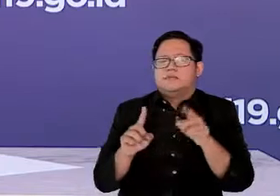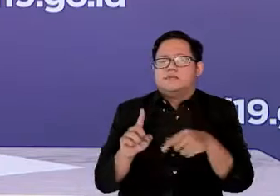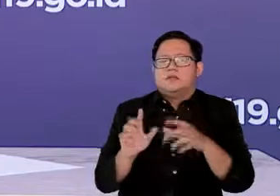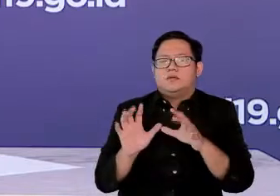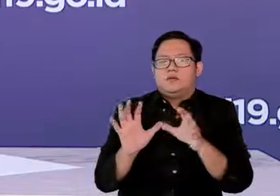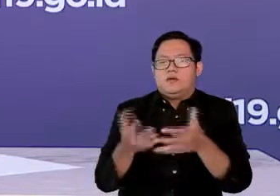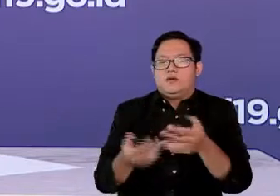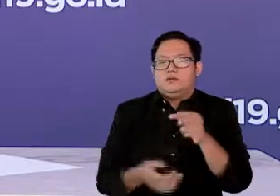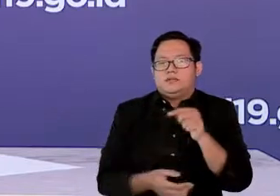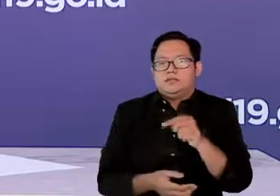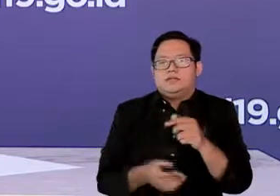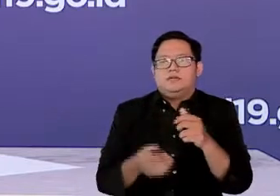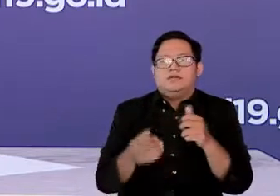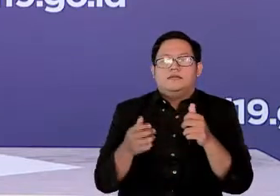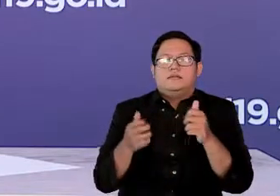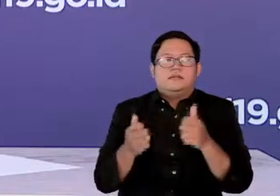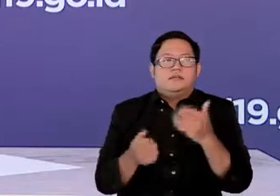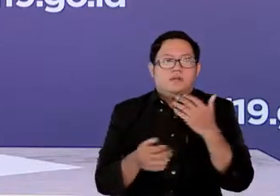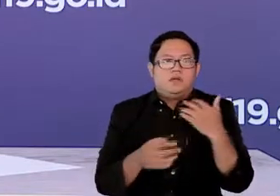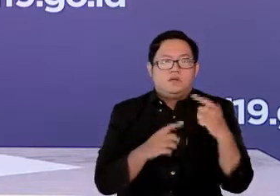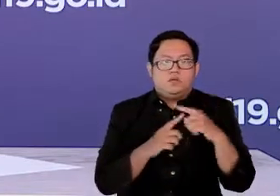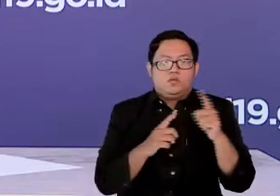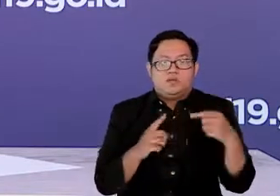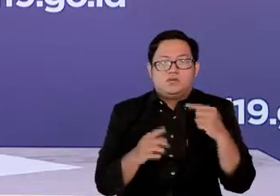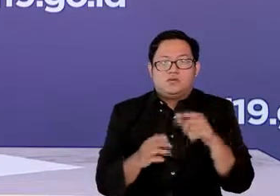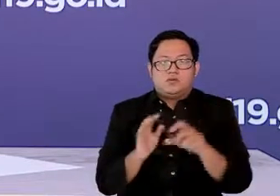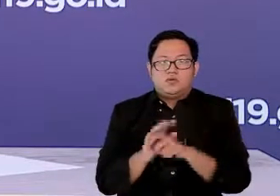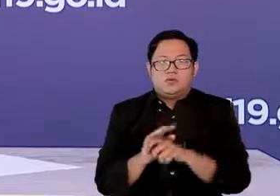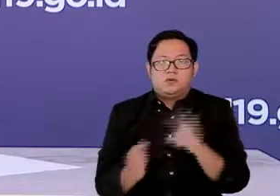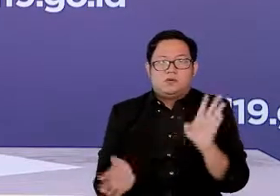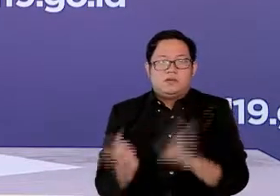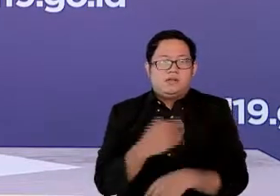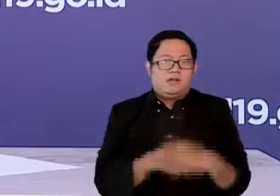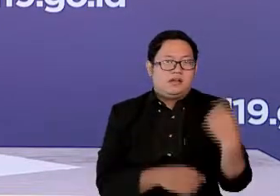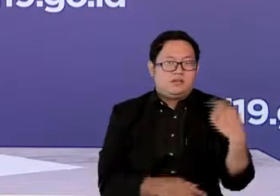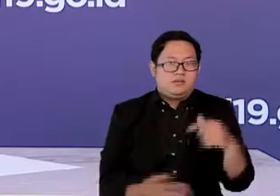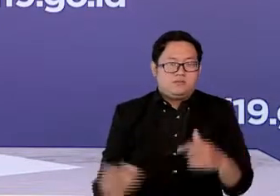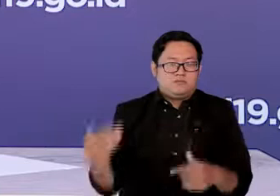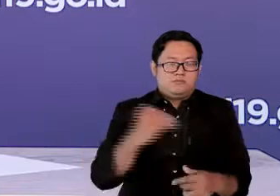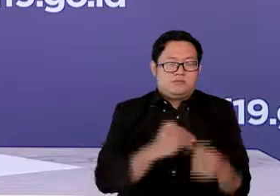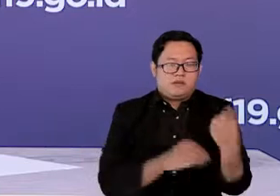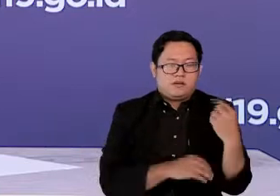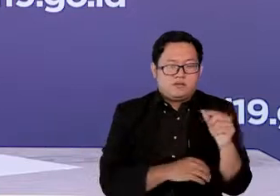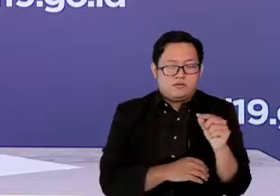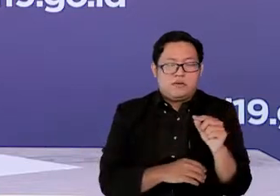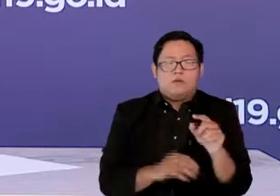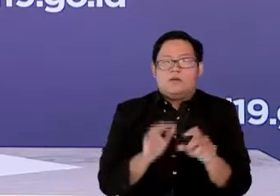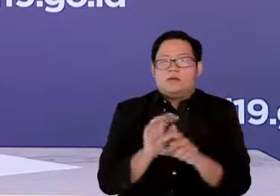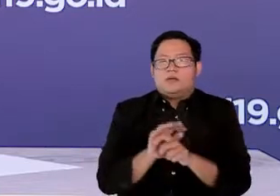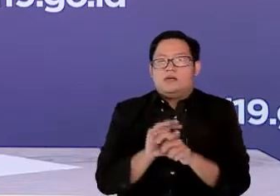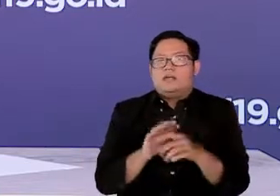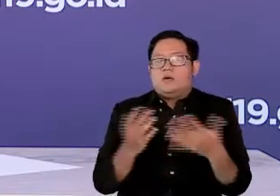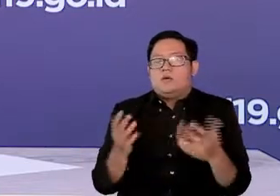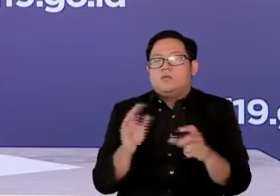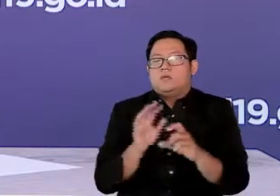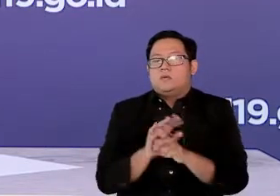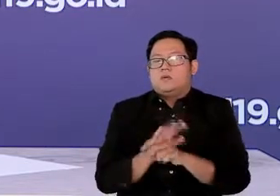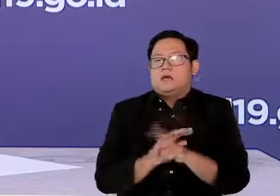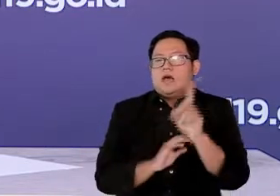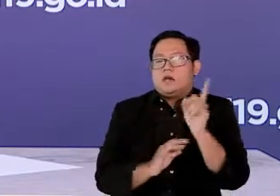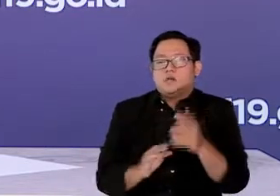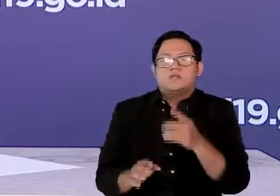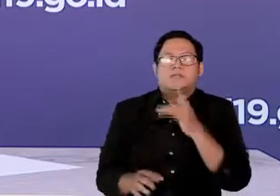provide guidance for return to office? Example, parameters to allow 100% work from office